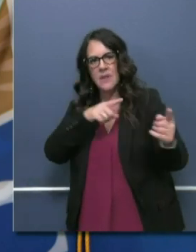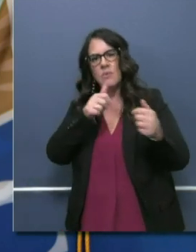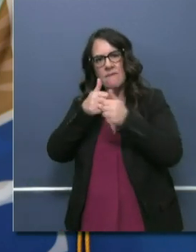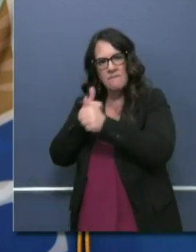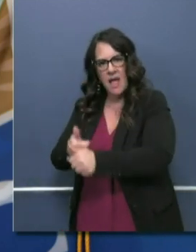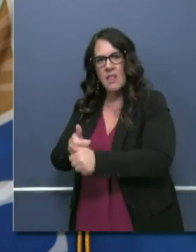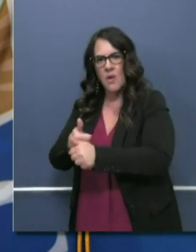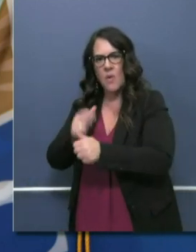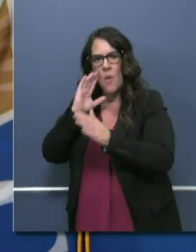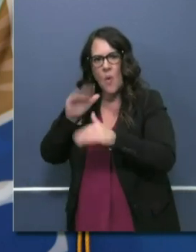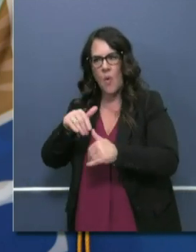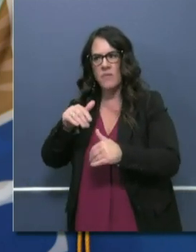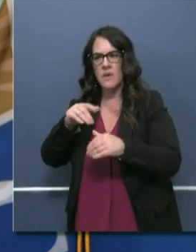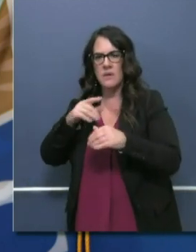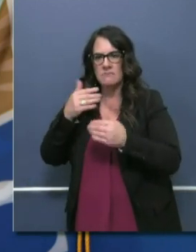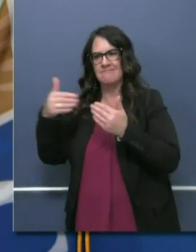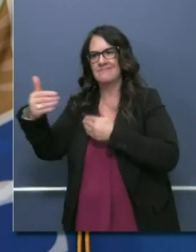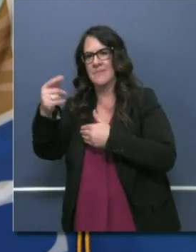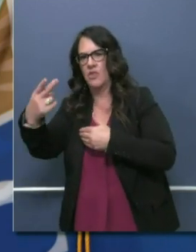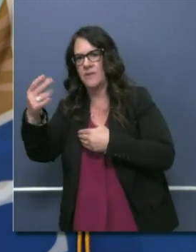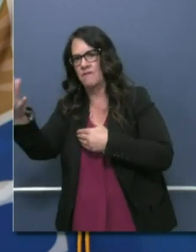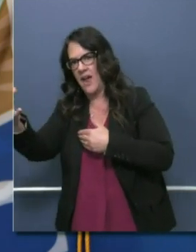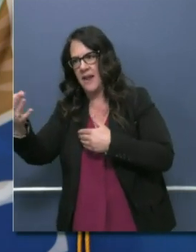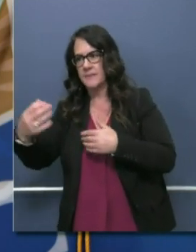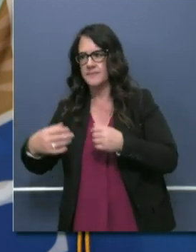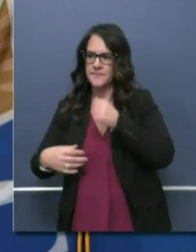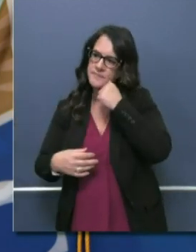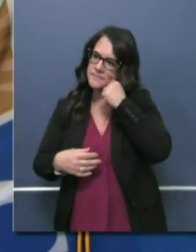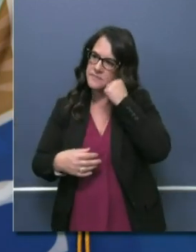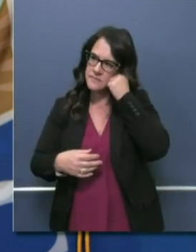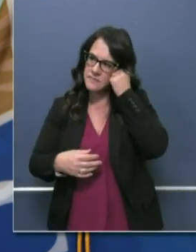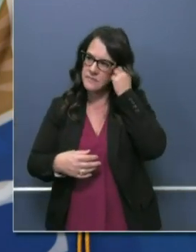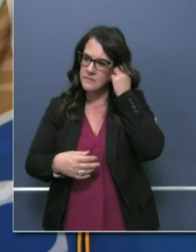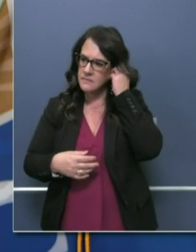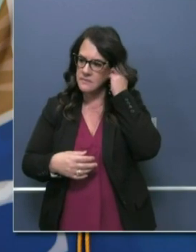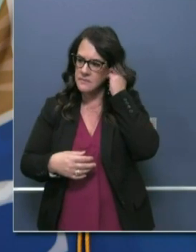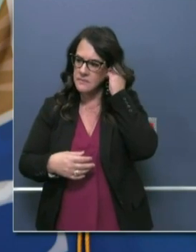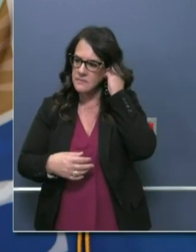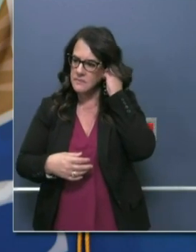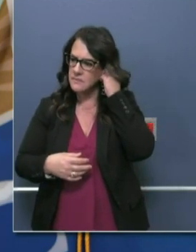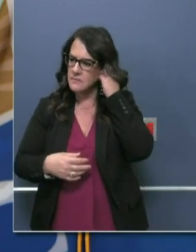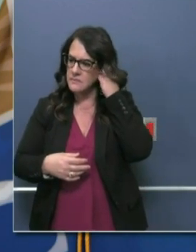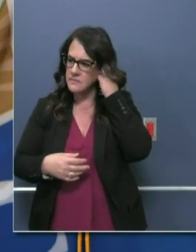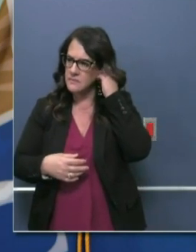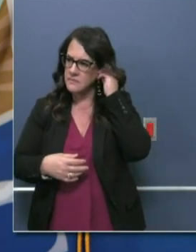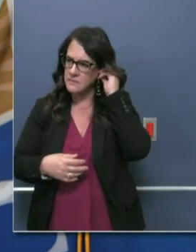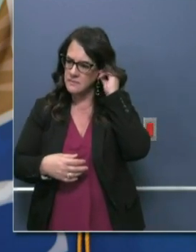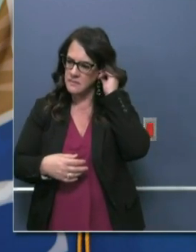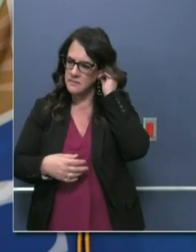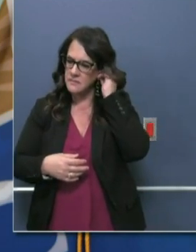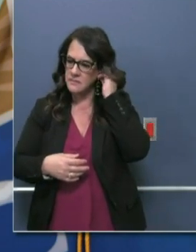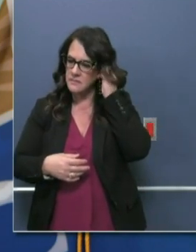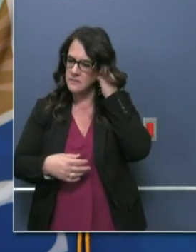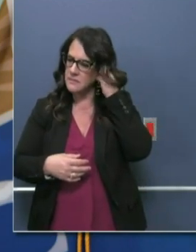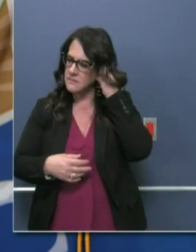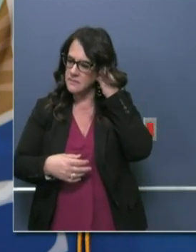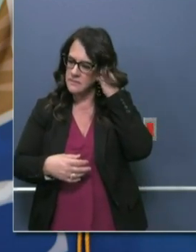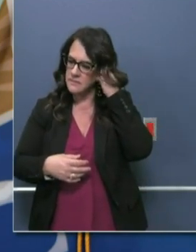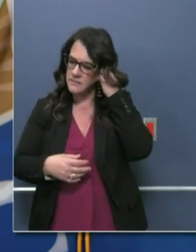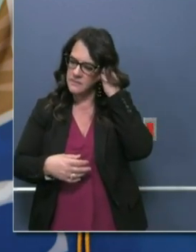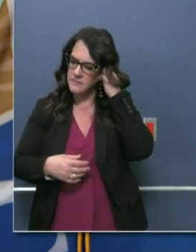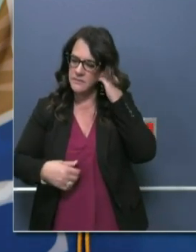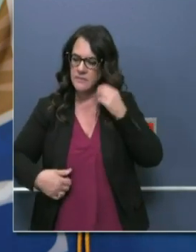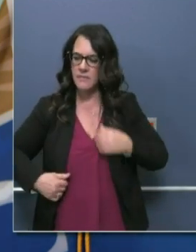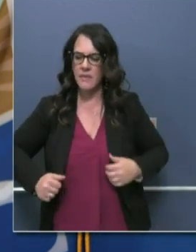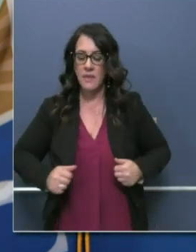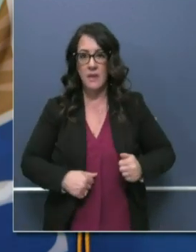as Friday. As it relates to consequences, look, I think we tend to focus on exceptions and not focus